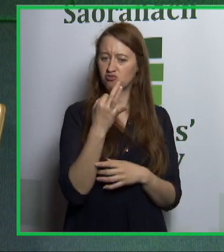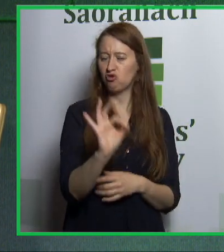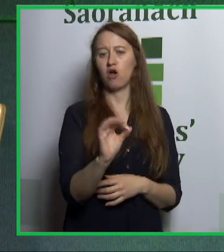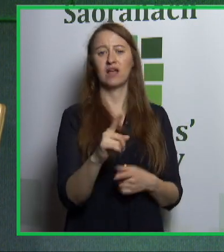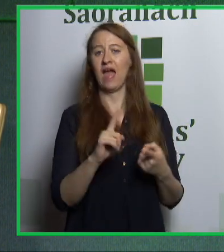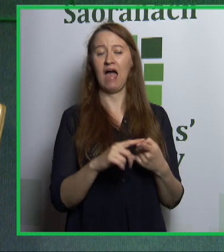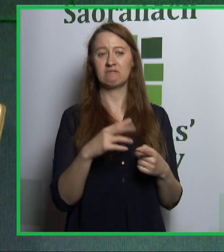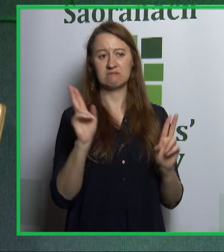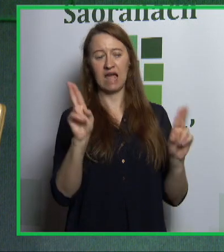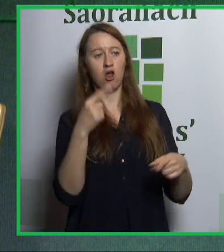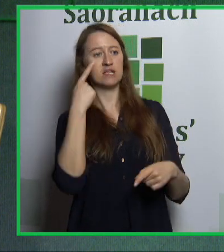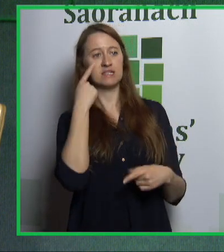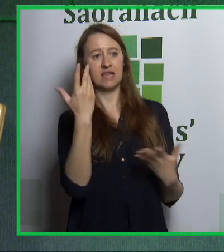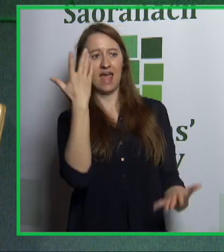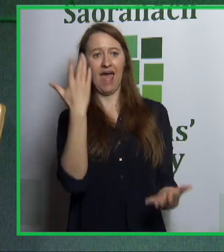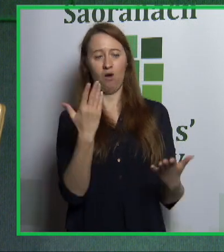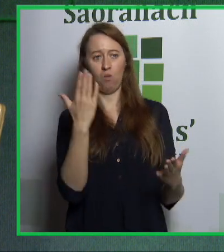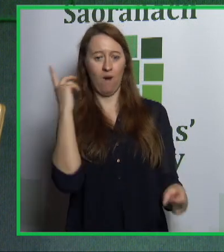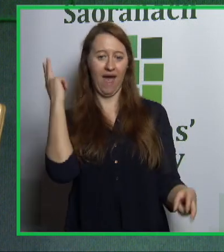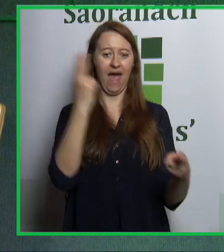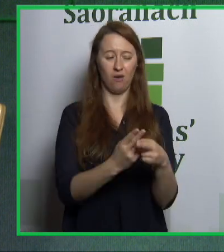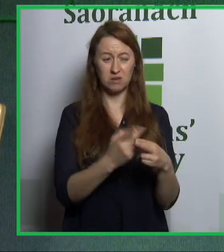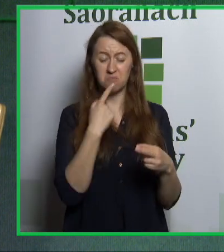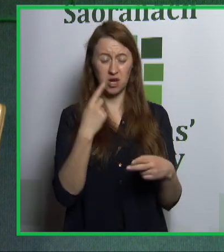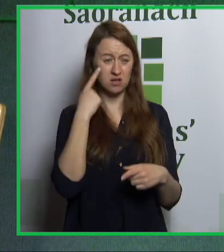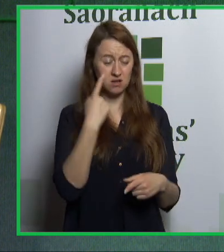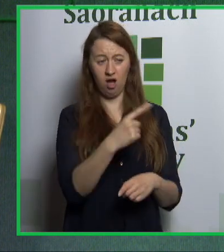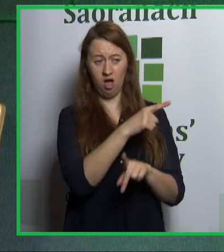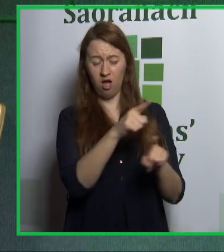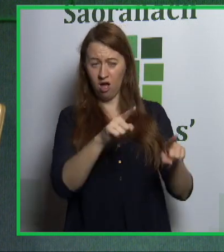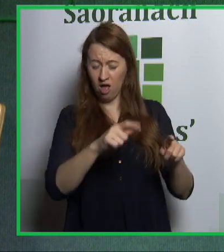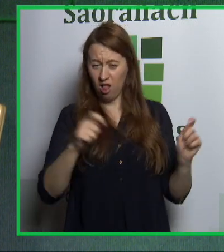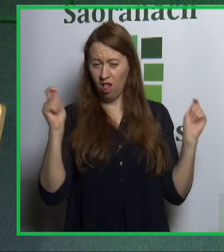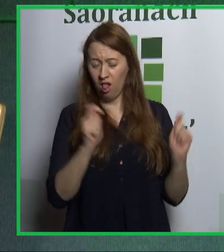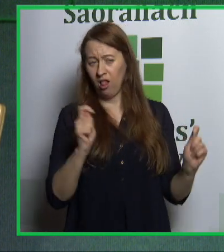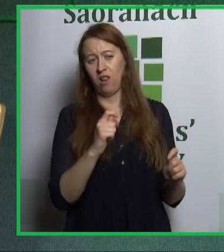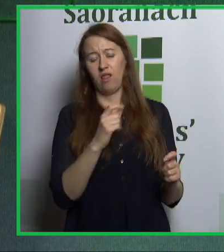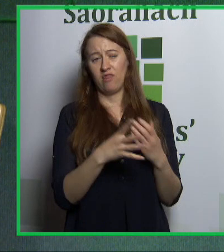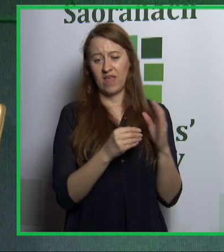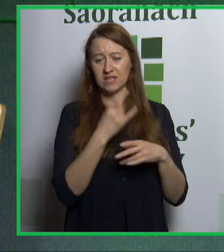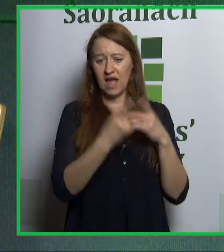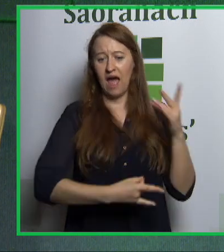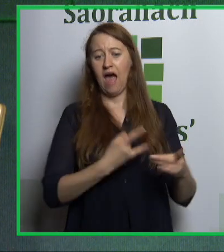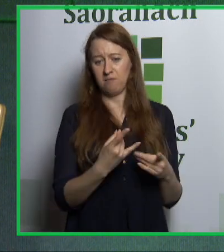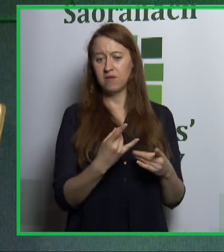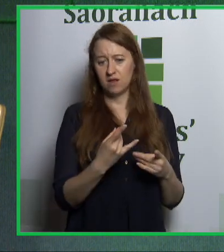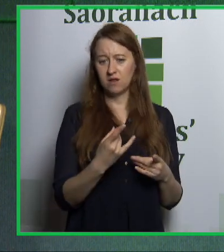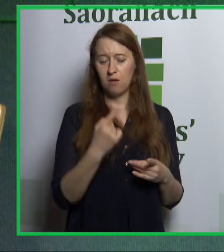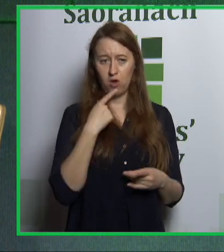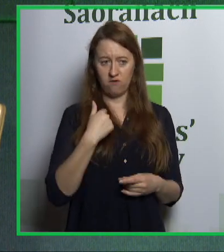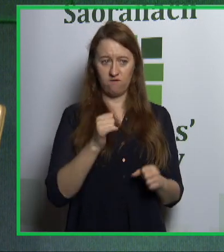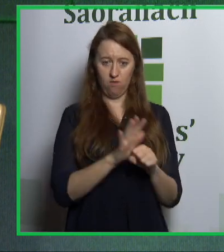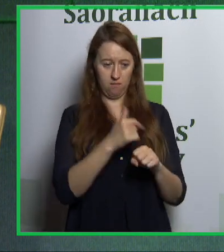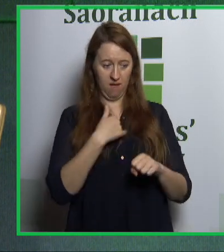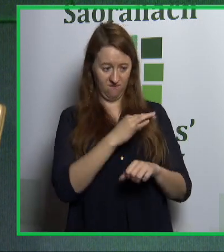any way out. And the carnage within that 18 years that I suppose I would have caused to my family, to